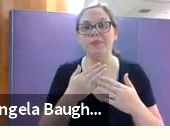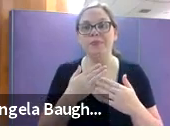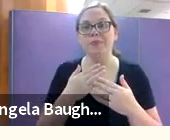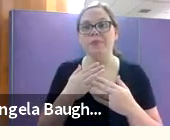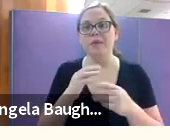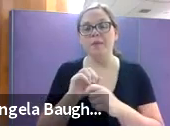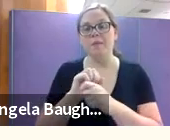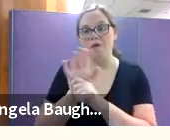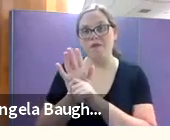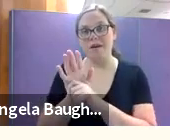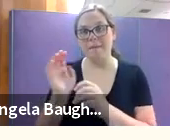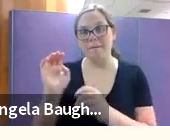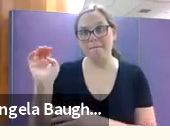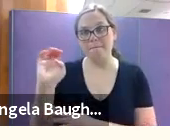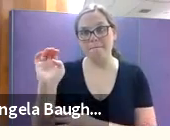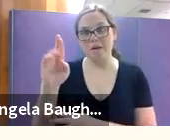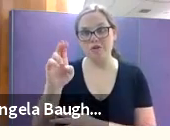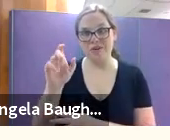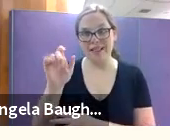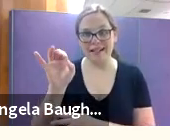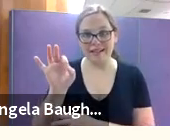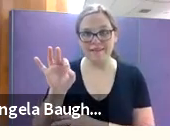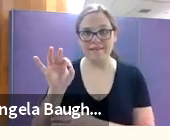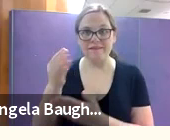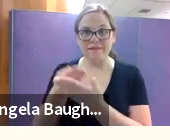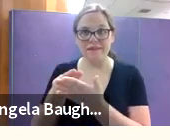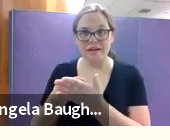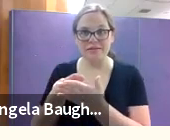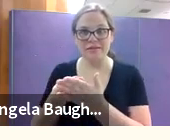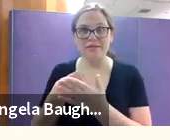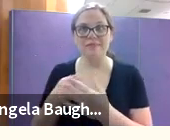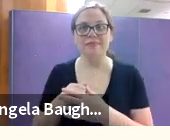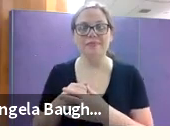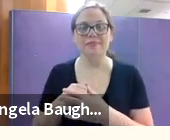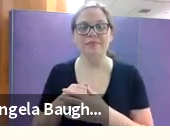relief funds. As you can see, we